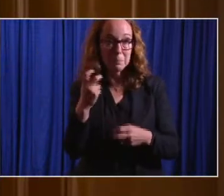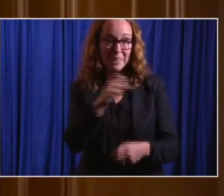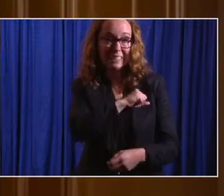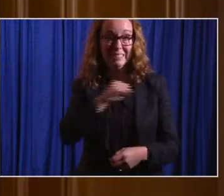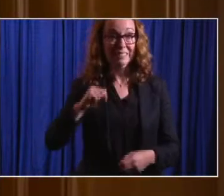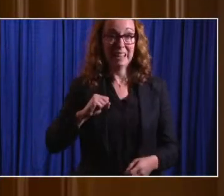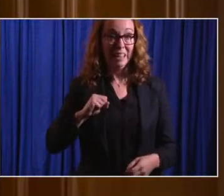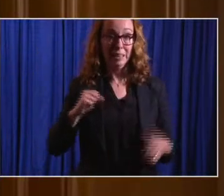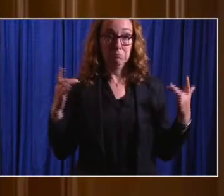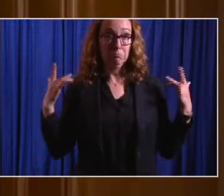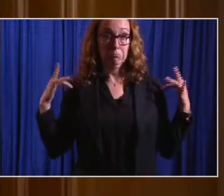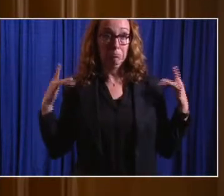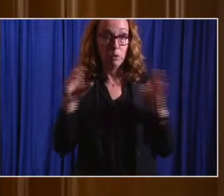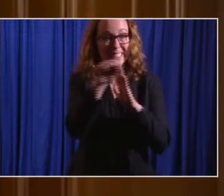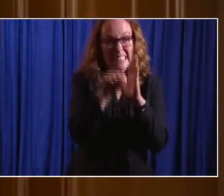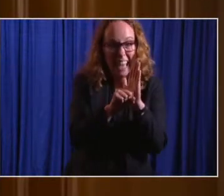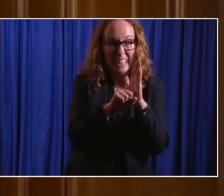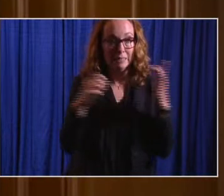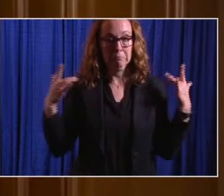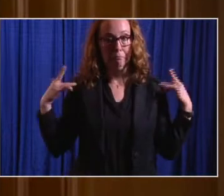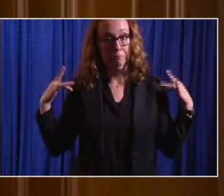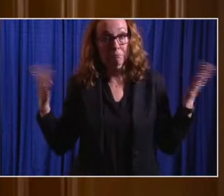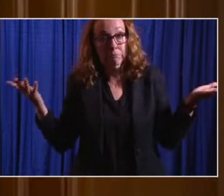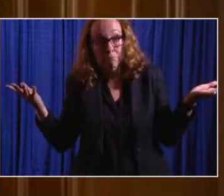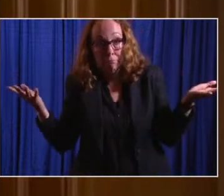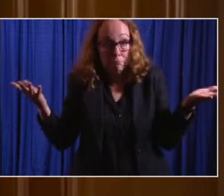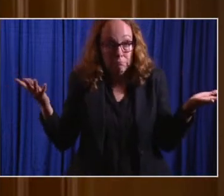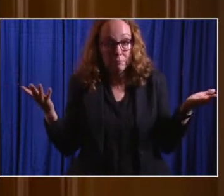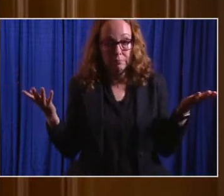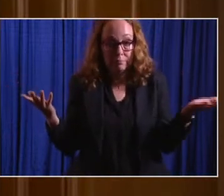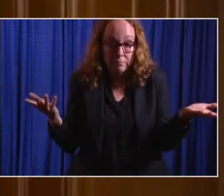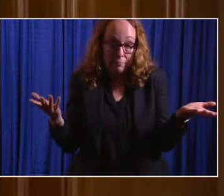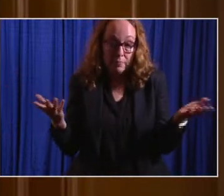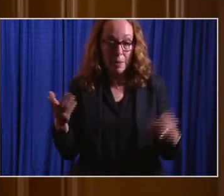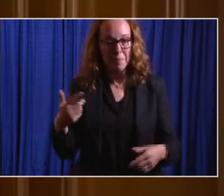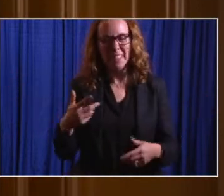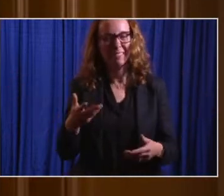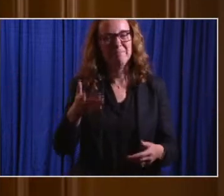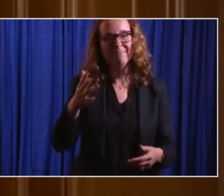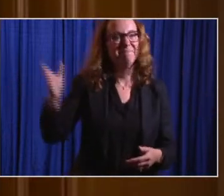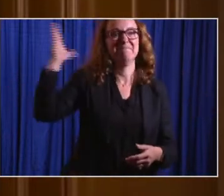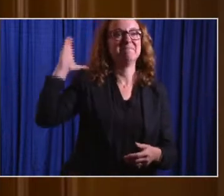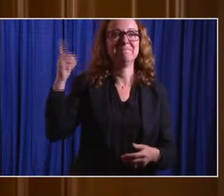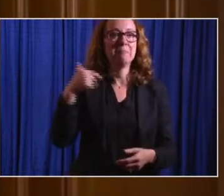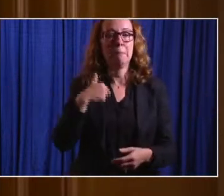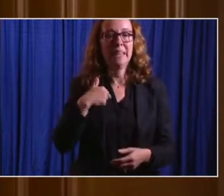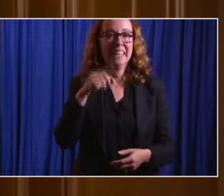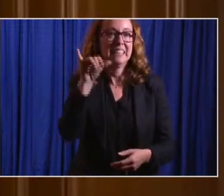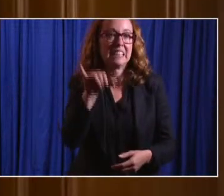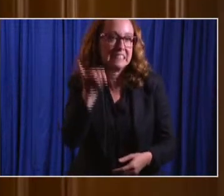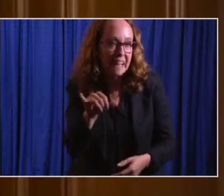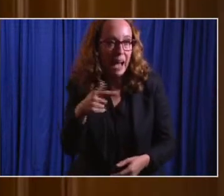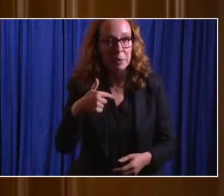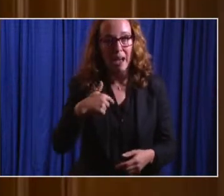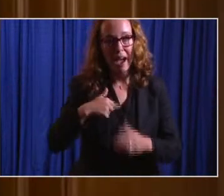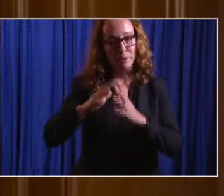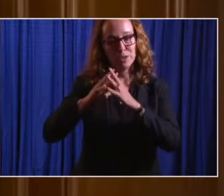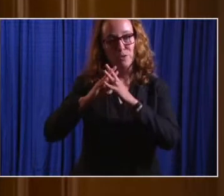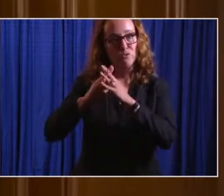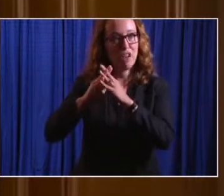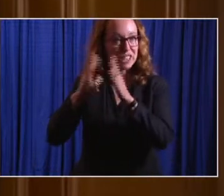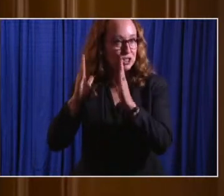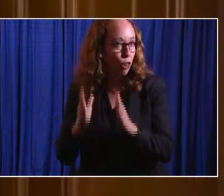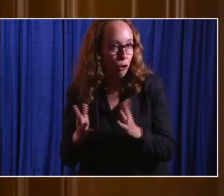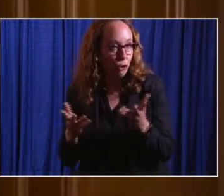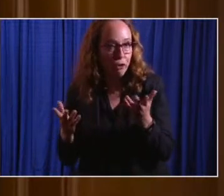level. And I see the same thing. I mean, I was in a restaurant in Youngstown the last